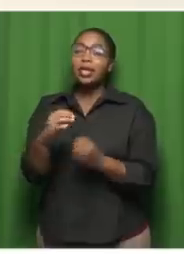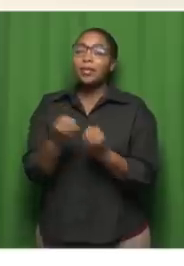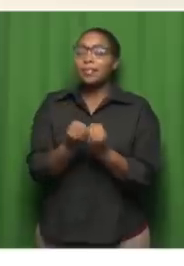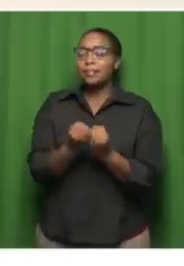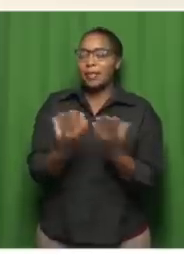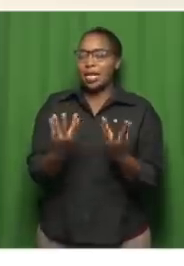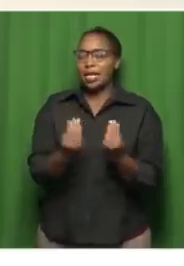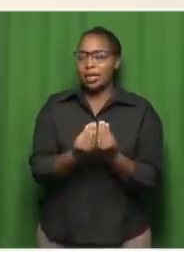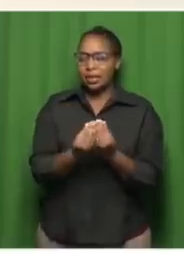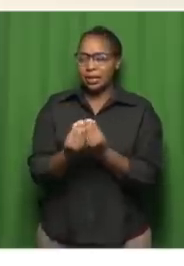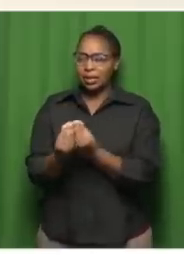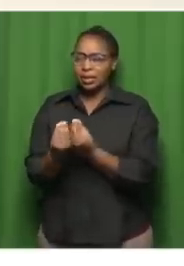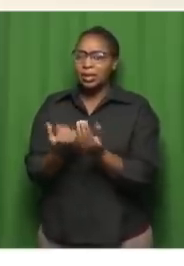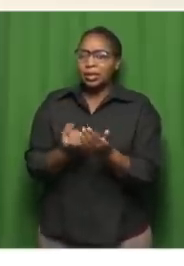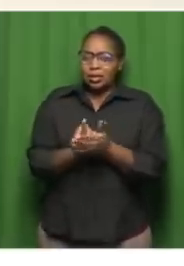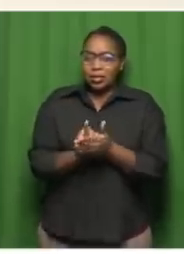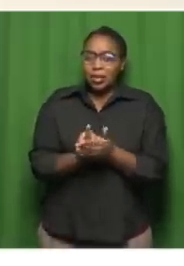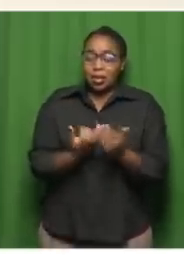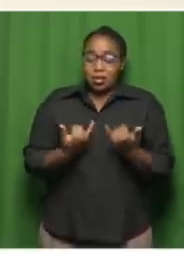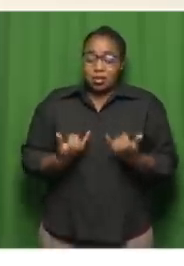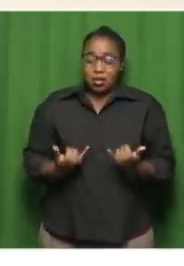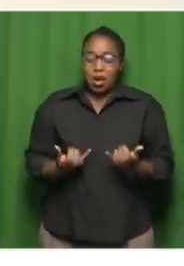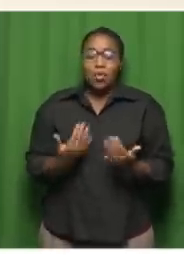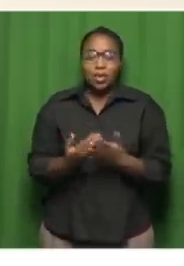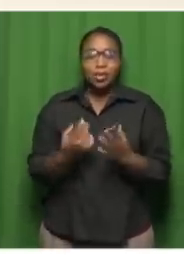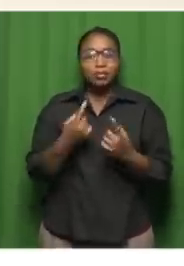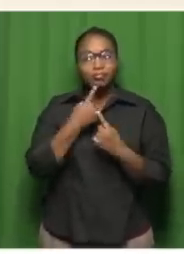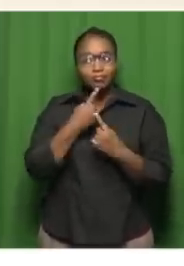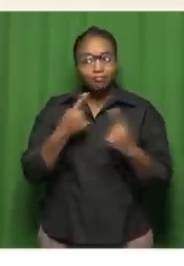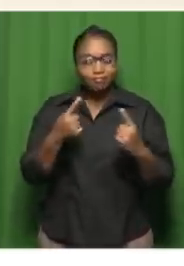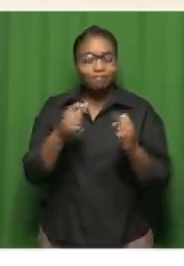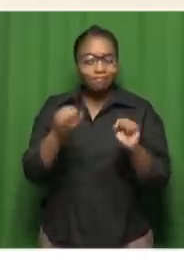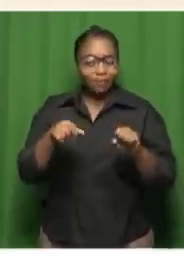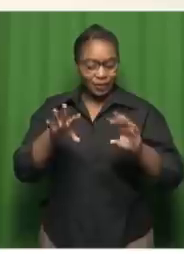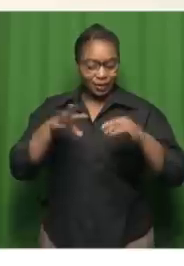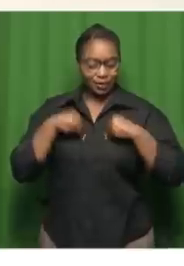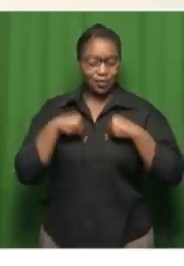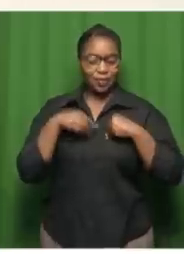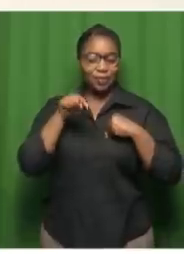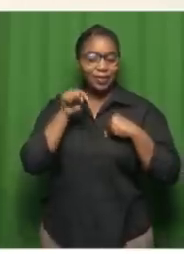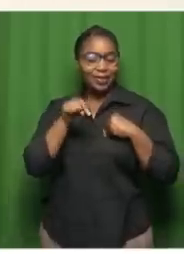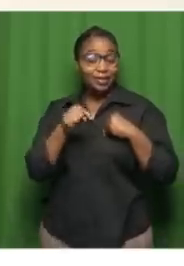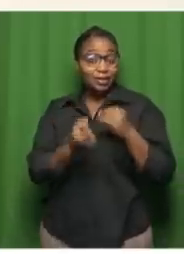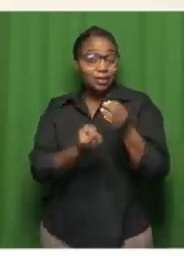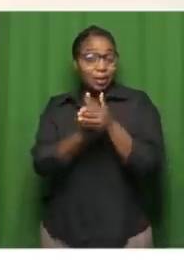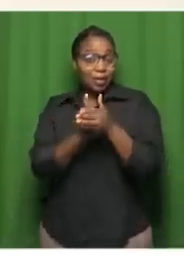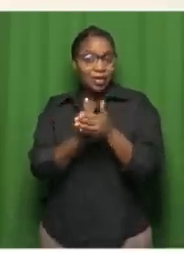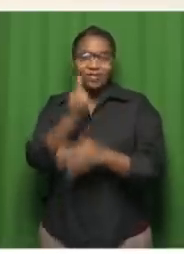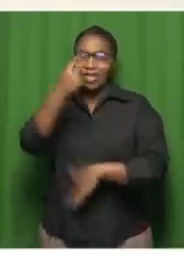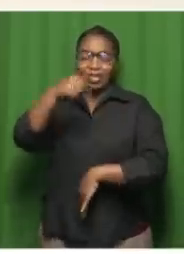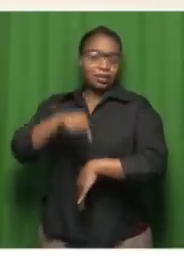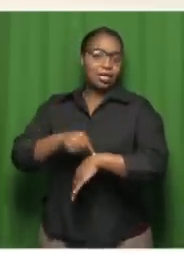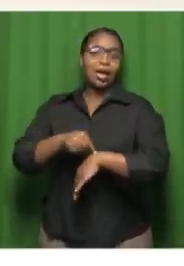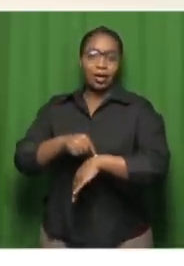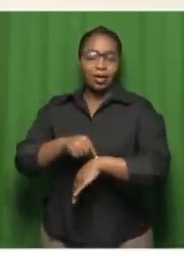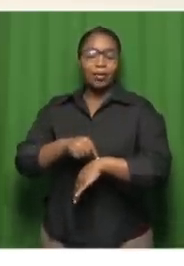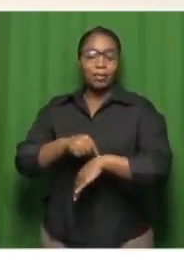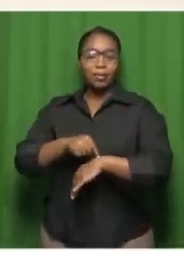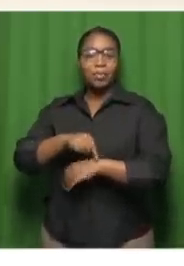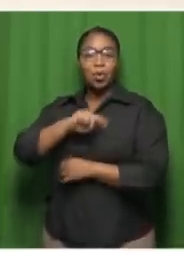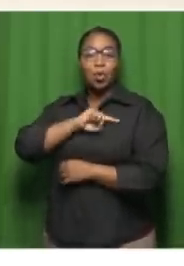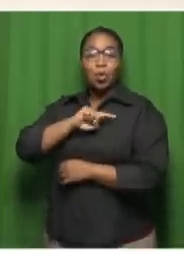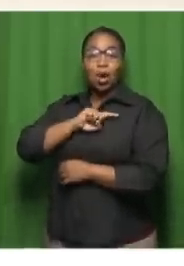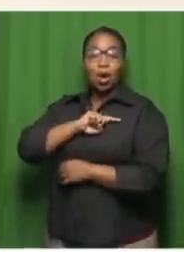this is really the first that they're experiencing this. Because once you've got